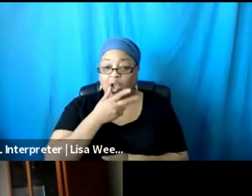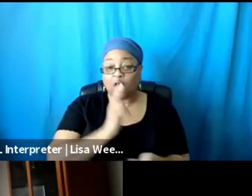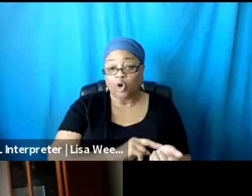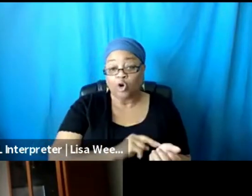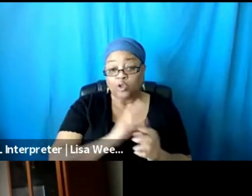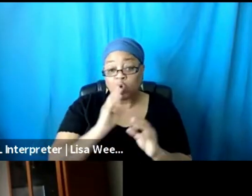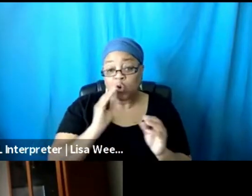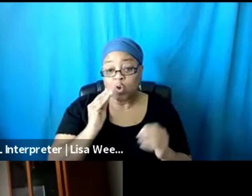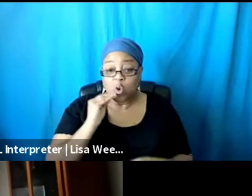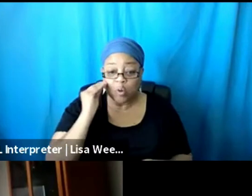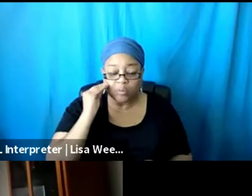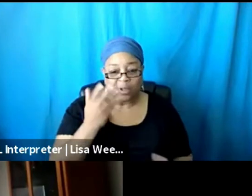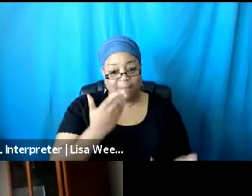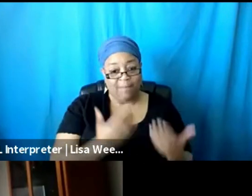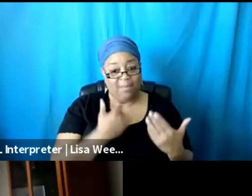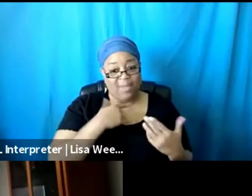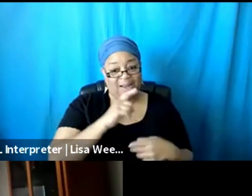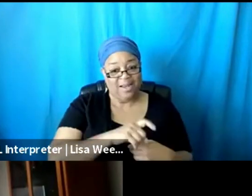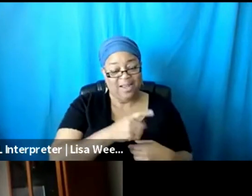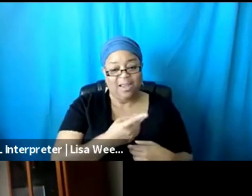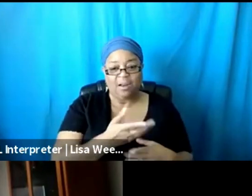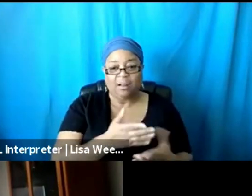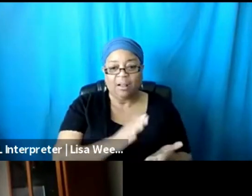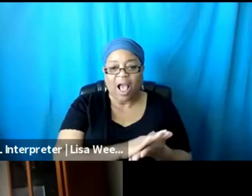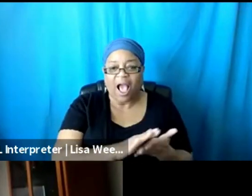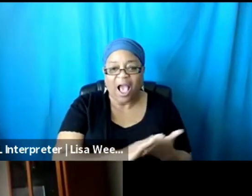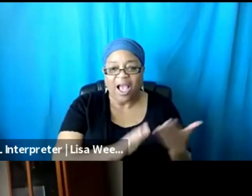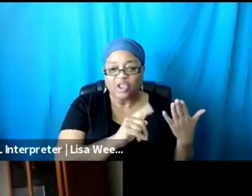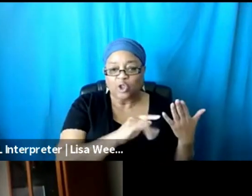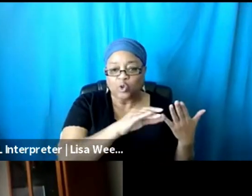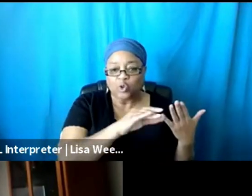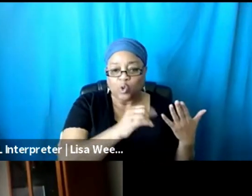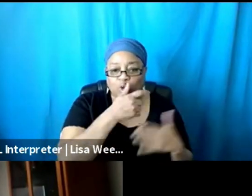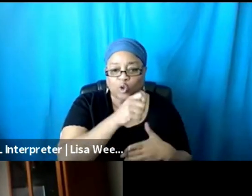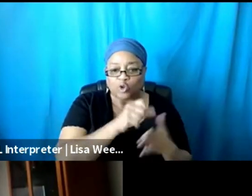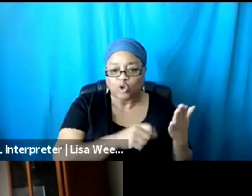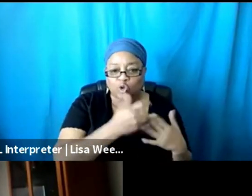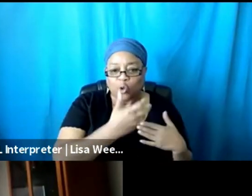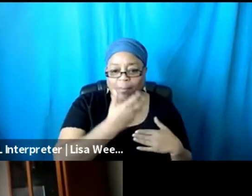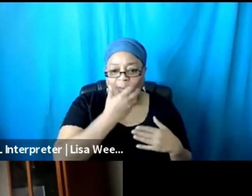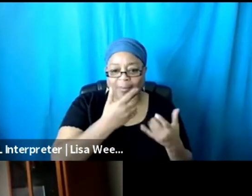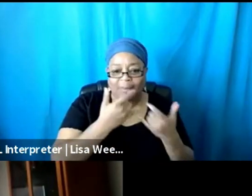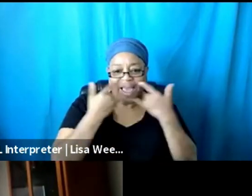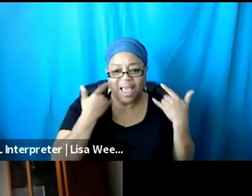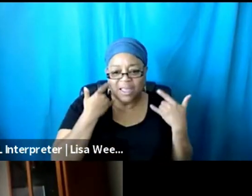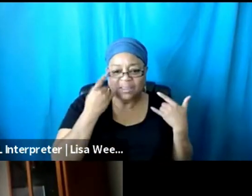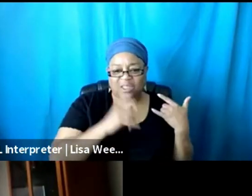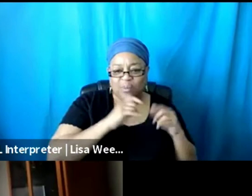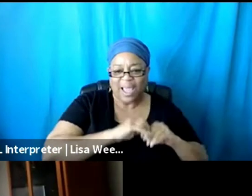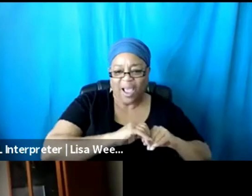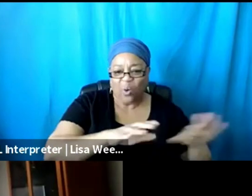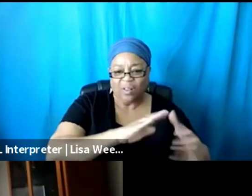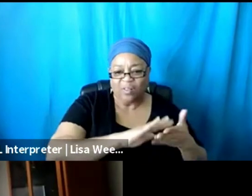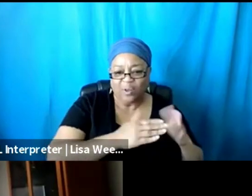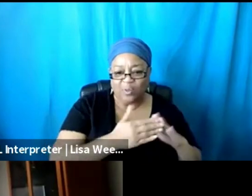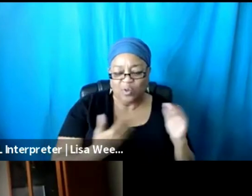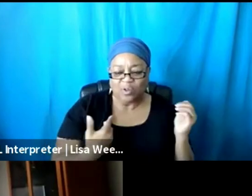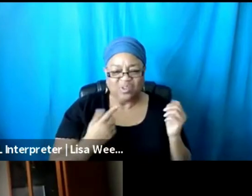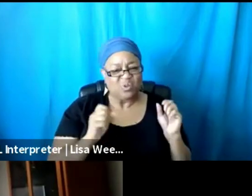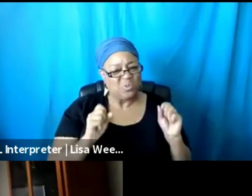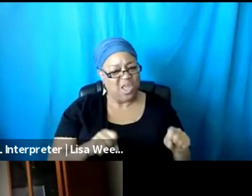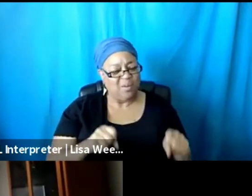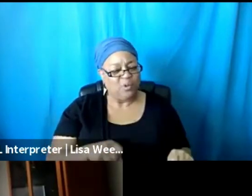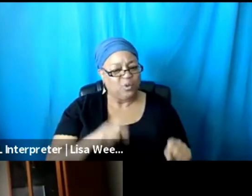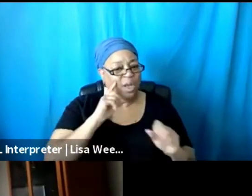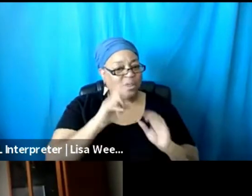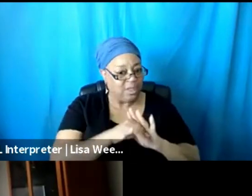be hygiene tools or just surgical masks that need to get out into the community. And so being able to actually identify what the